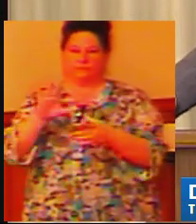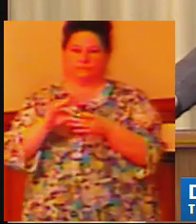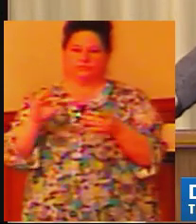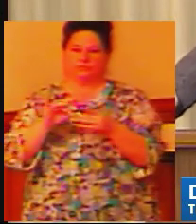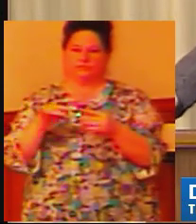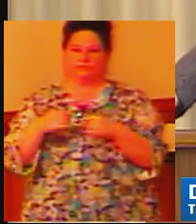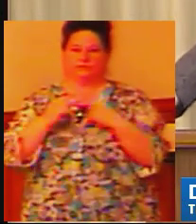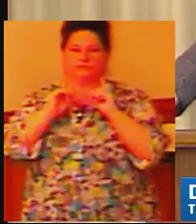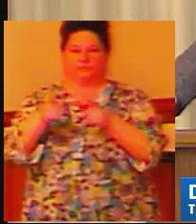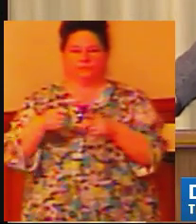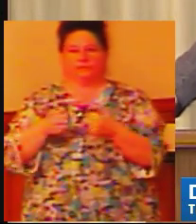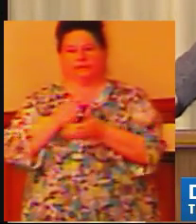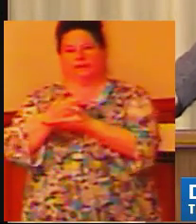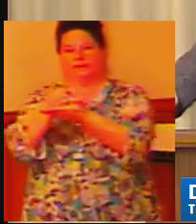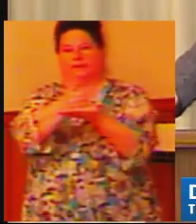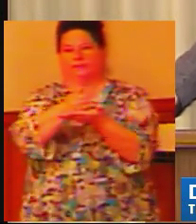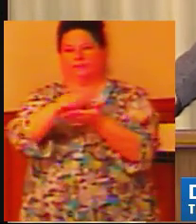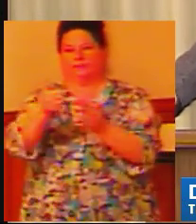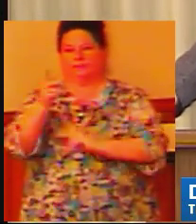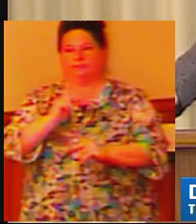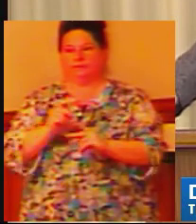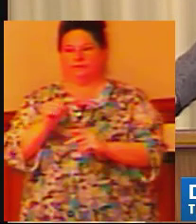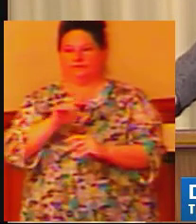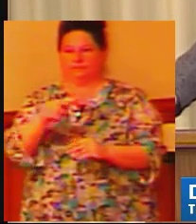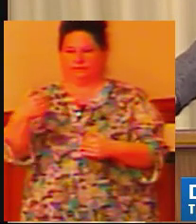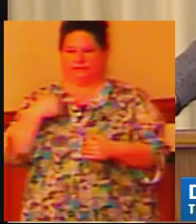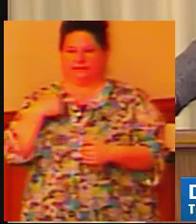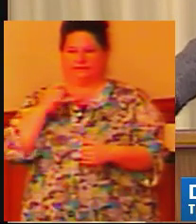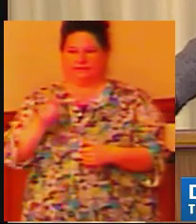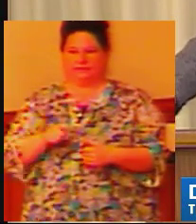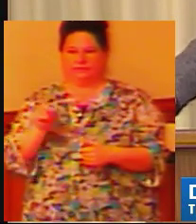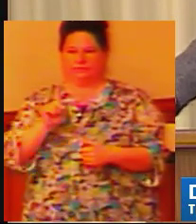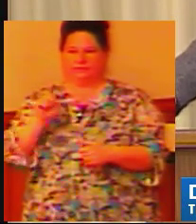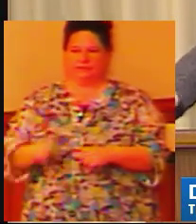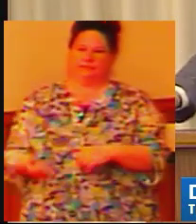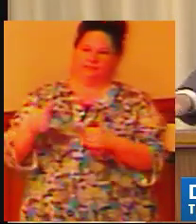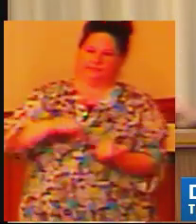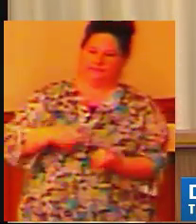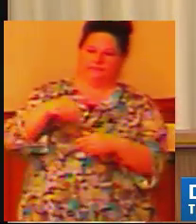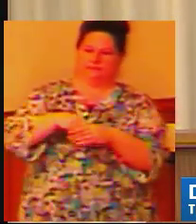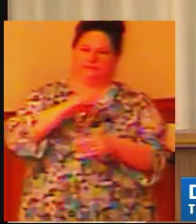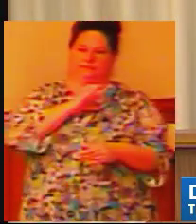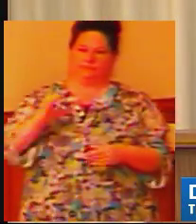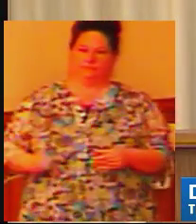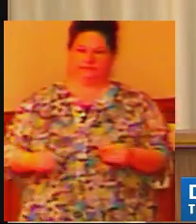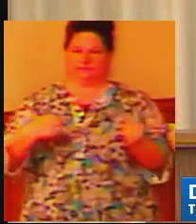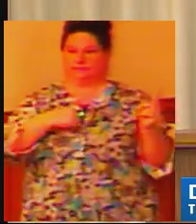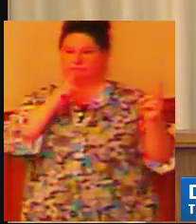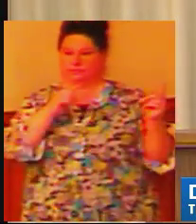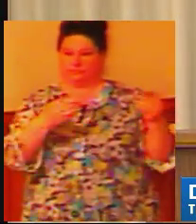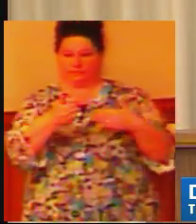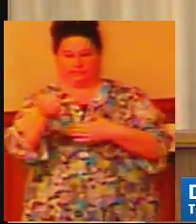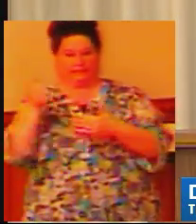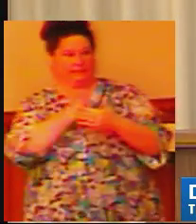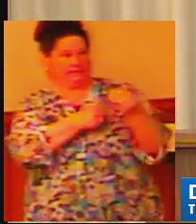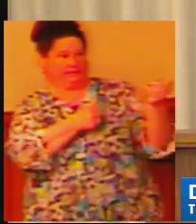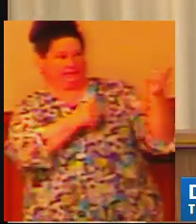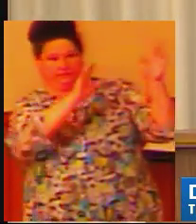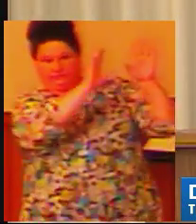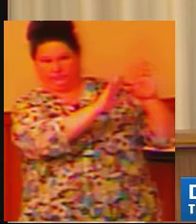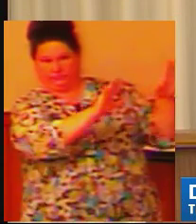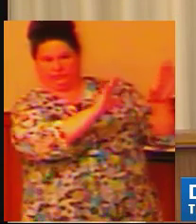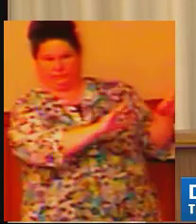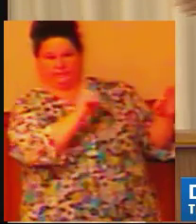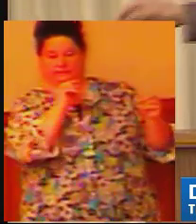and go help others. So if you have a need where you need to be baptized into Christ, I'm sure behind this curtain is